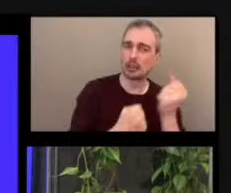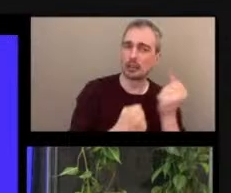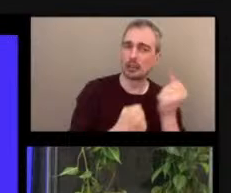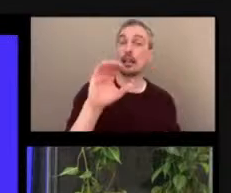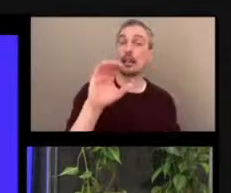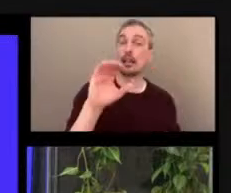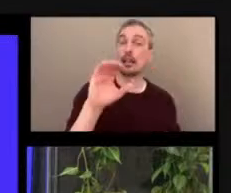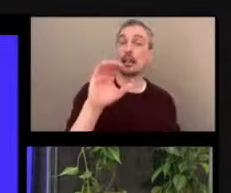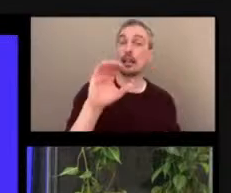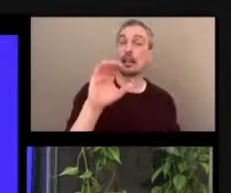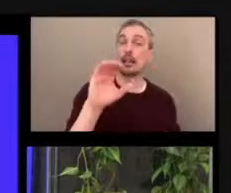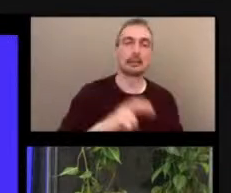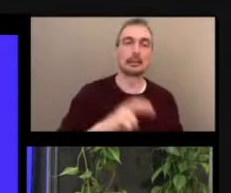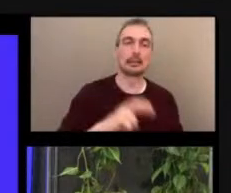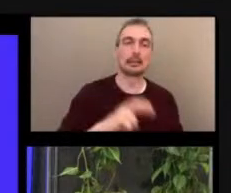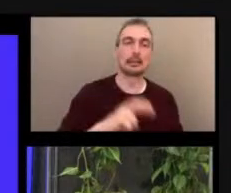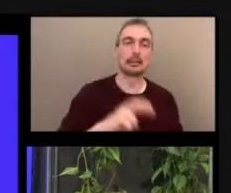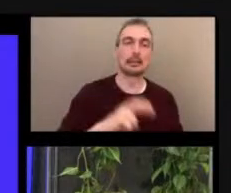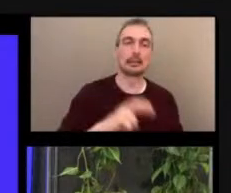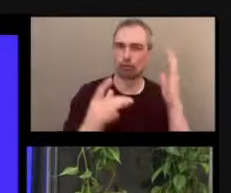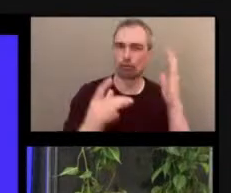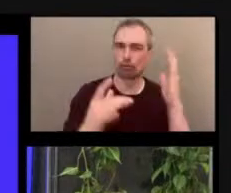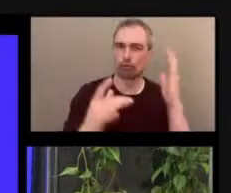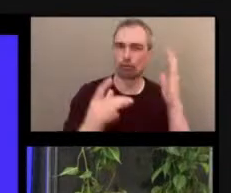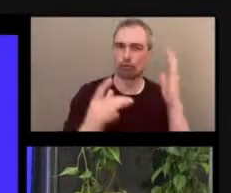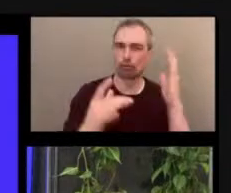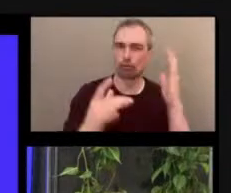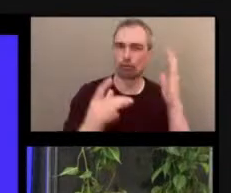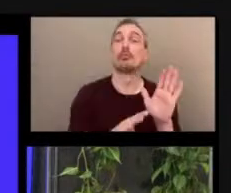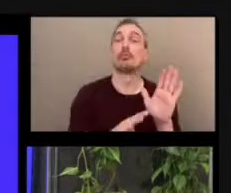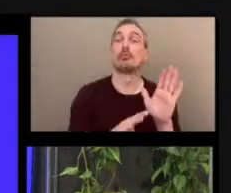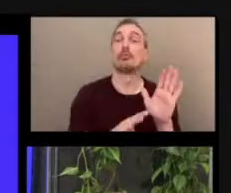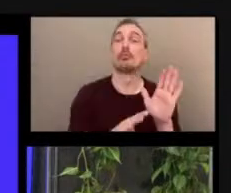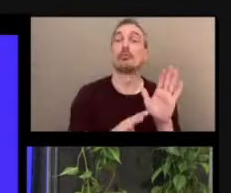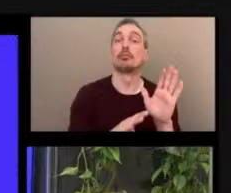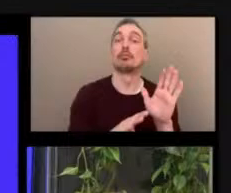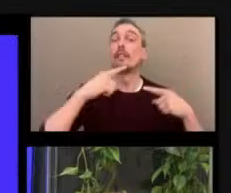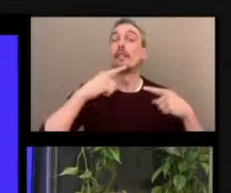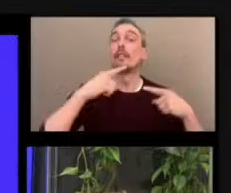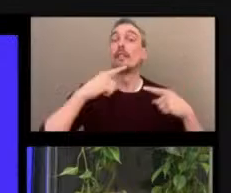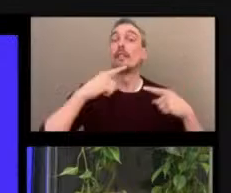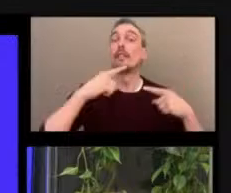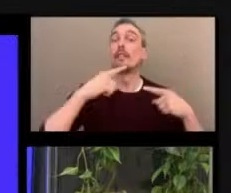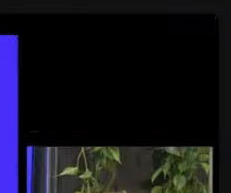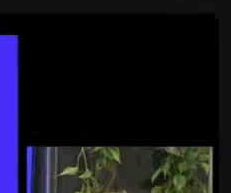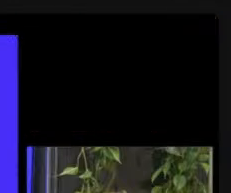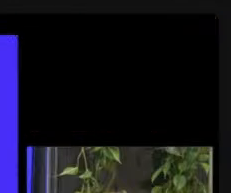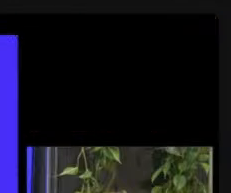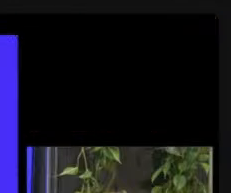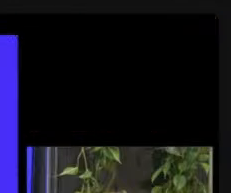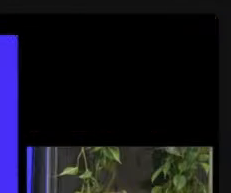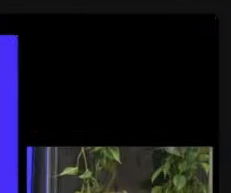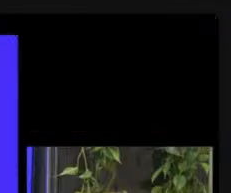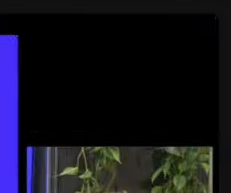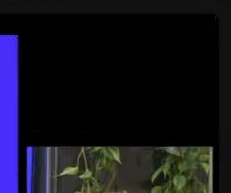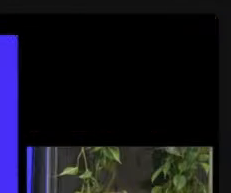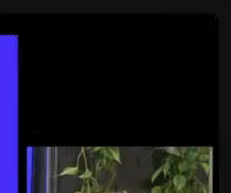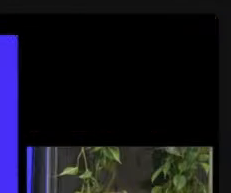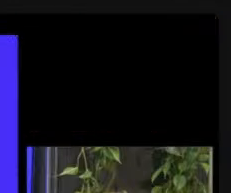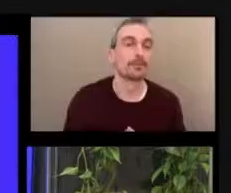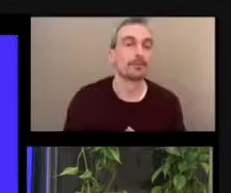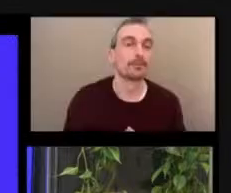communication technology, development lifecycle, personnel, procurement, and culture.